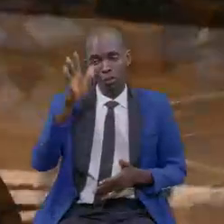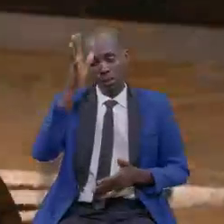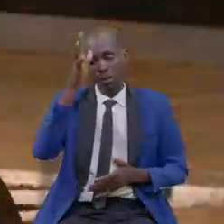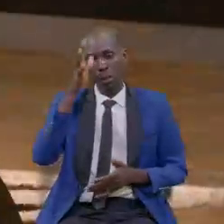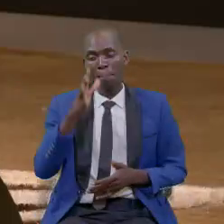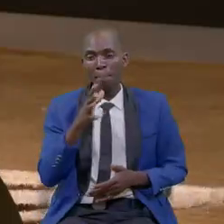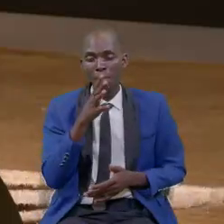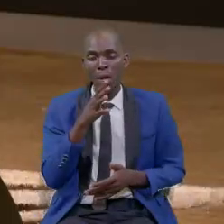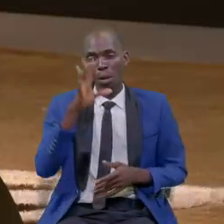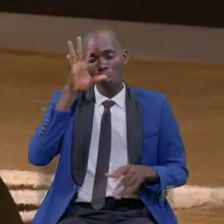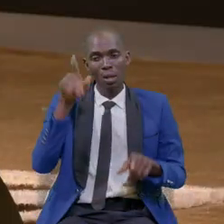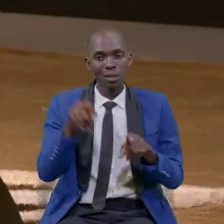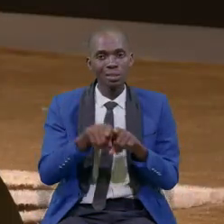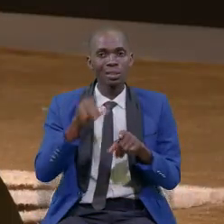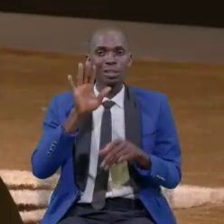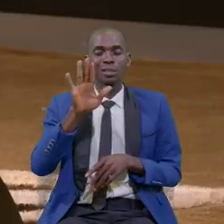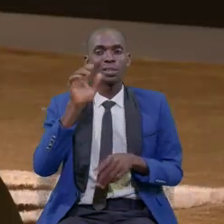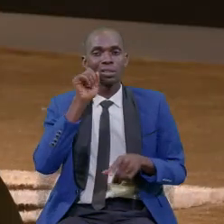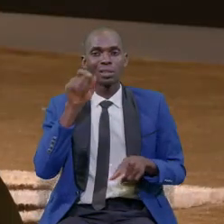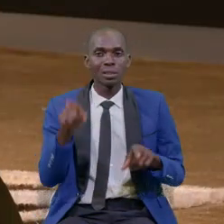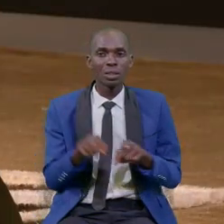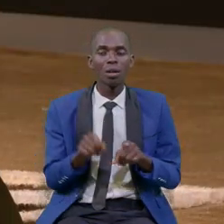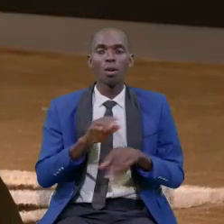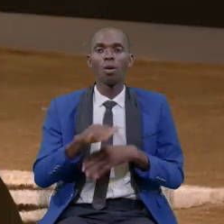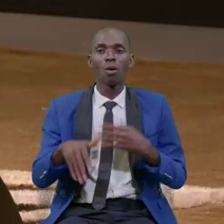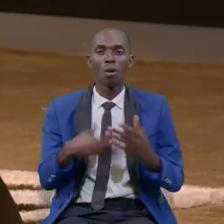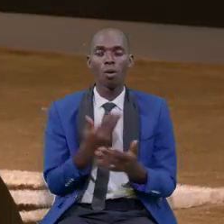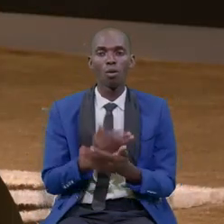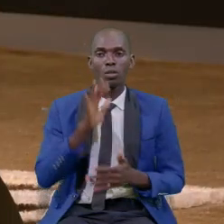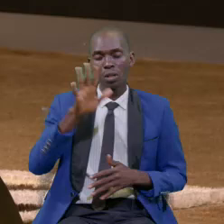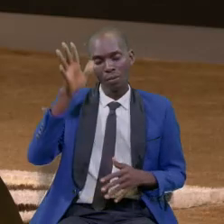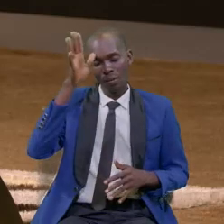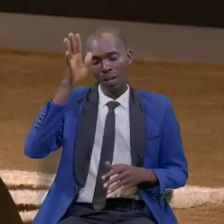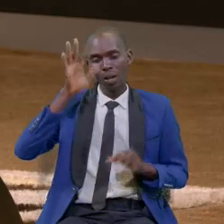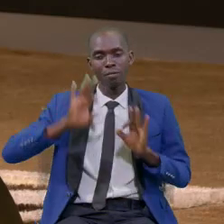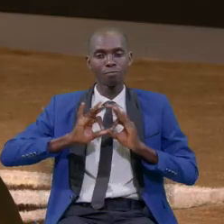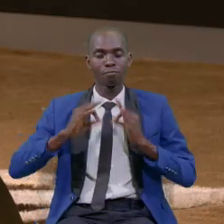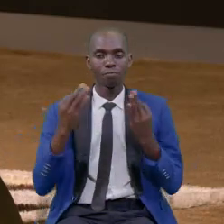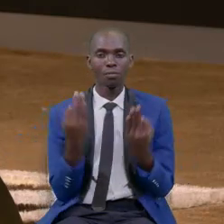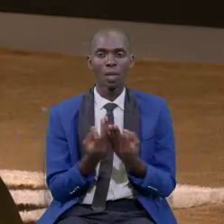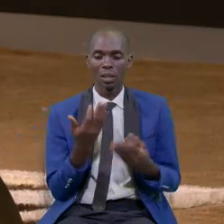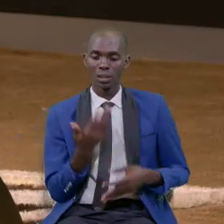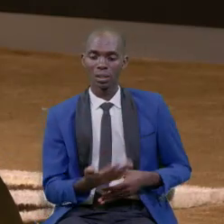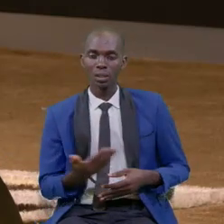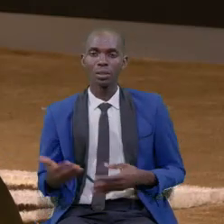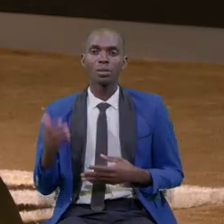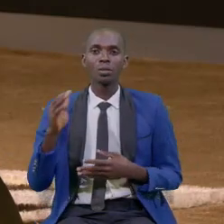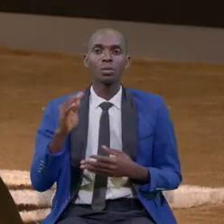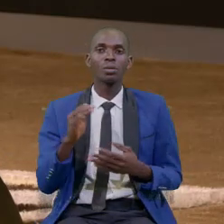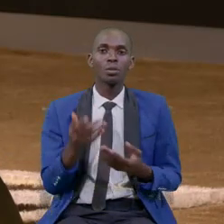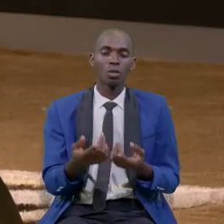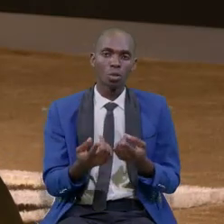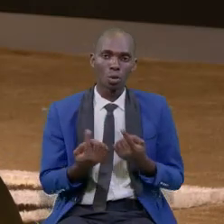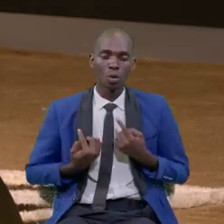thy brethren, and all thy father's household, if they come